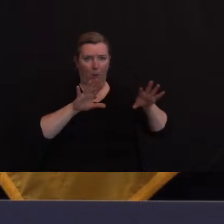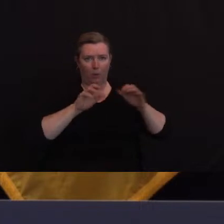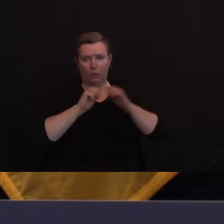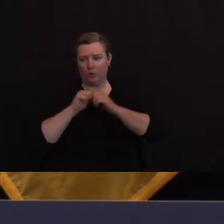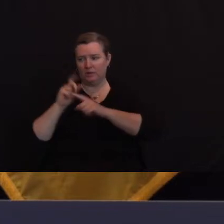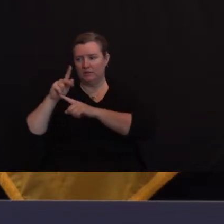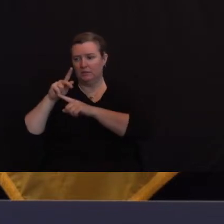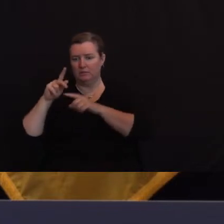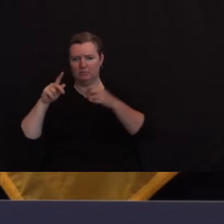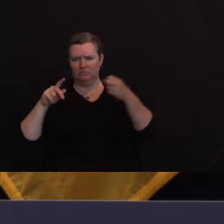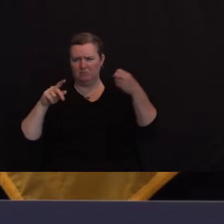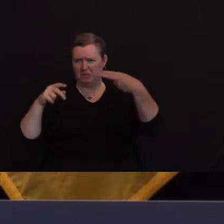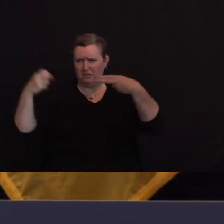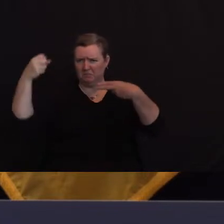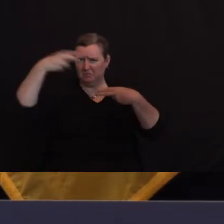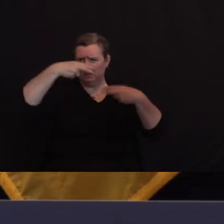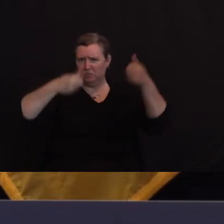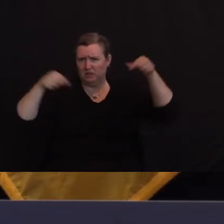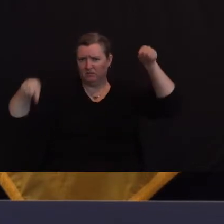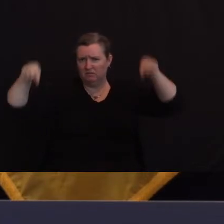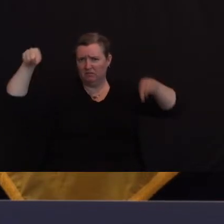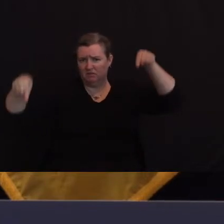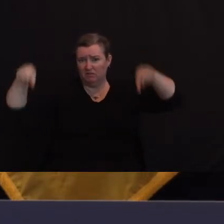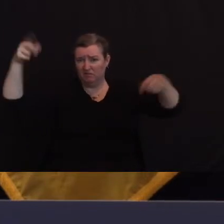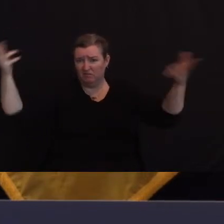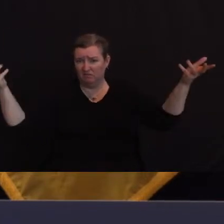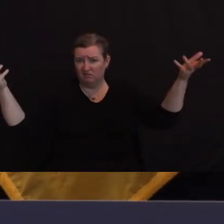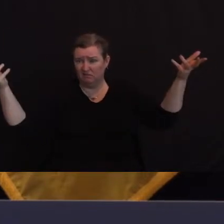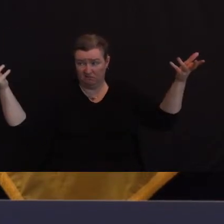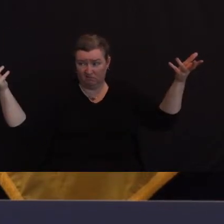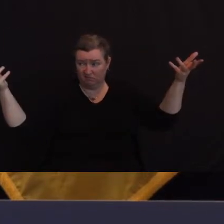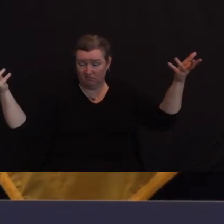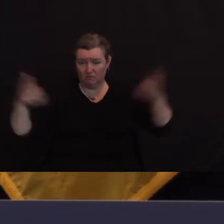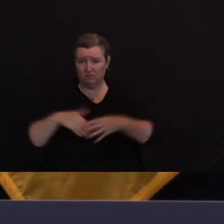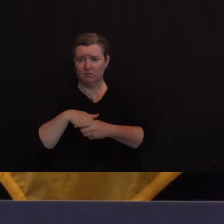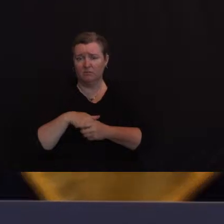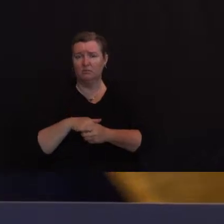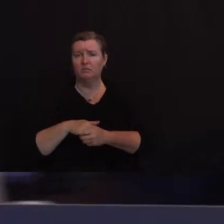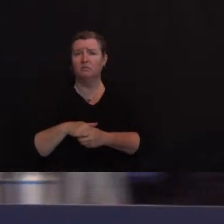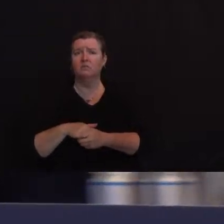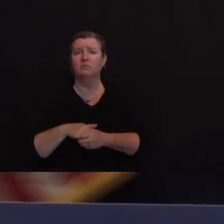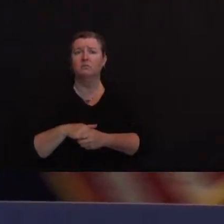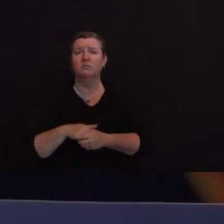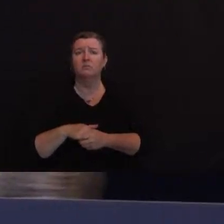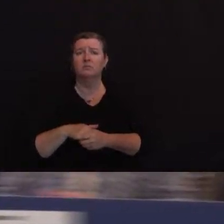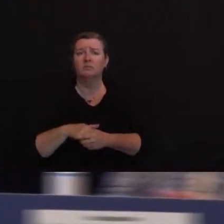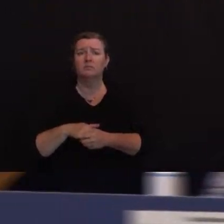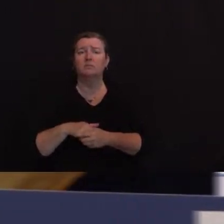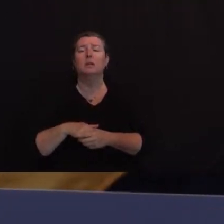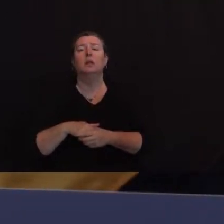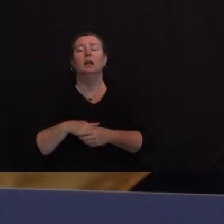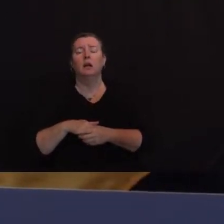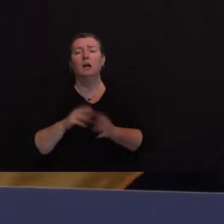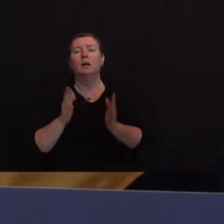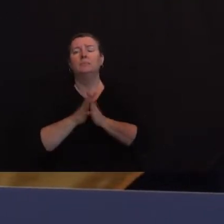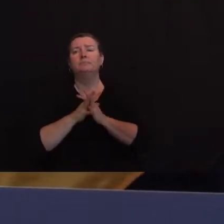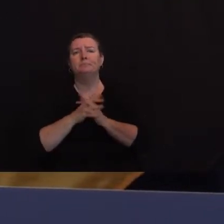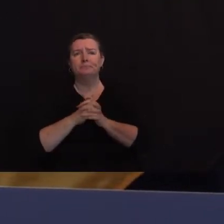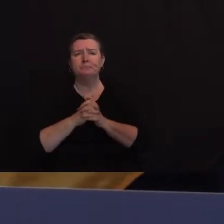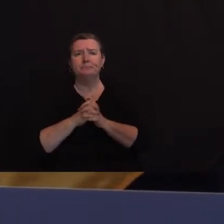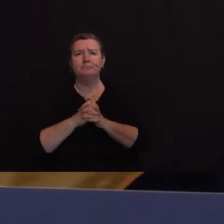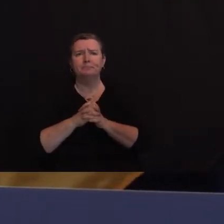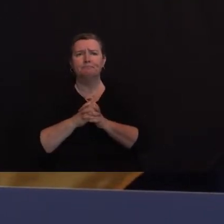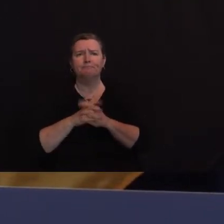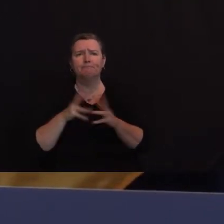for either educators and staff on the one hand or state workers on the other hand? Ed, take it away. So that's a good, simple, direct,